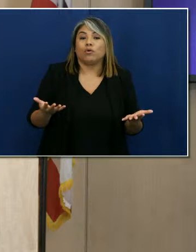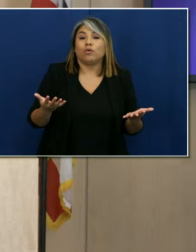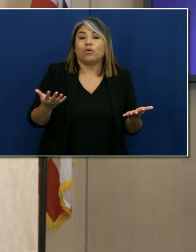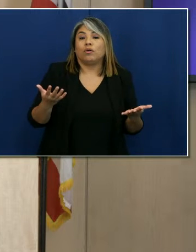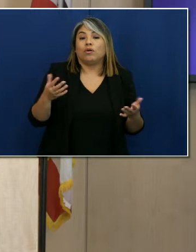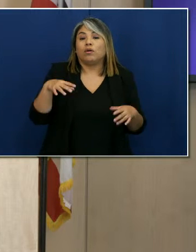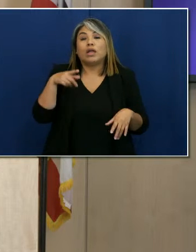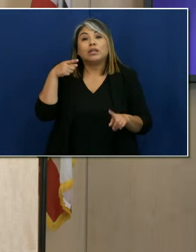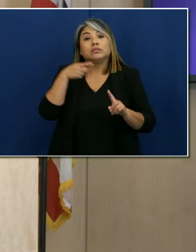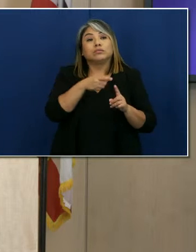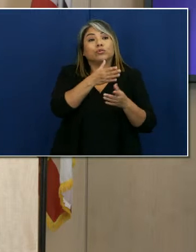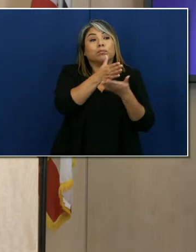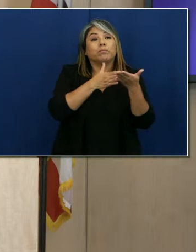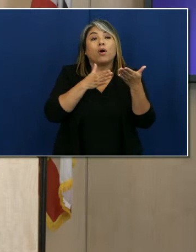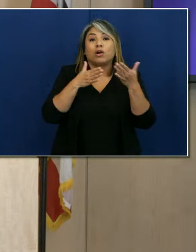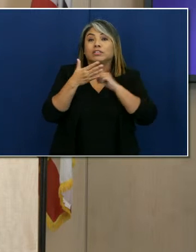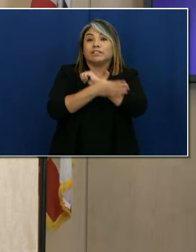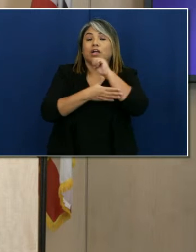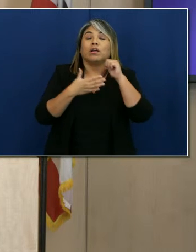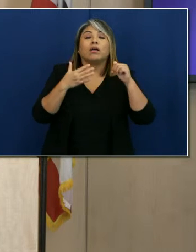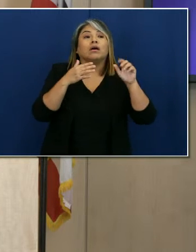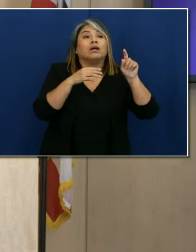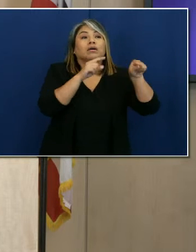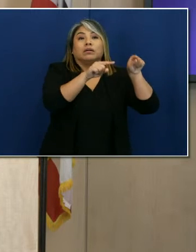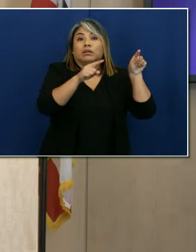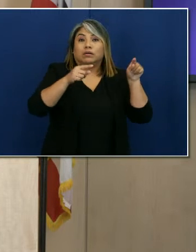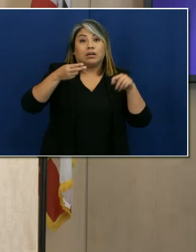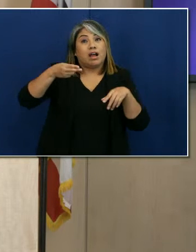certain parts of the county, there's the high density,